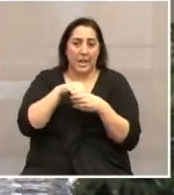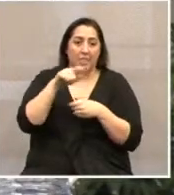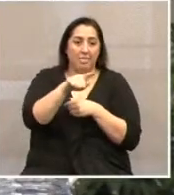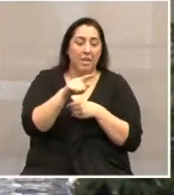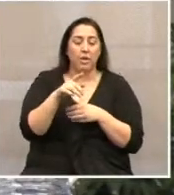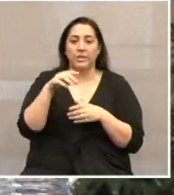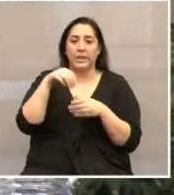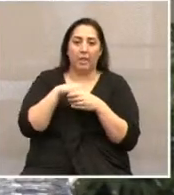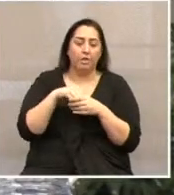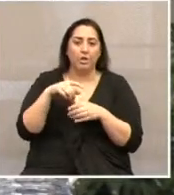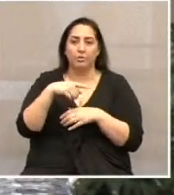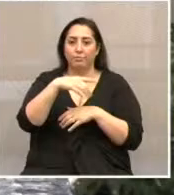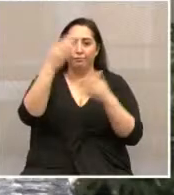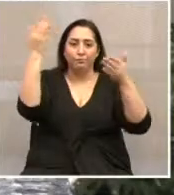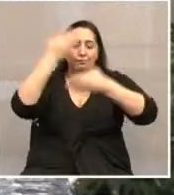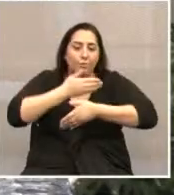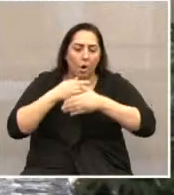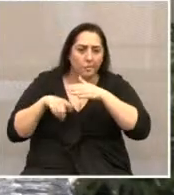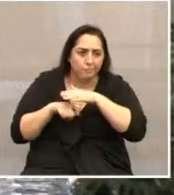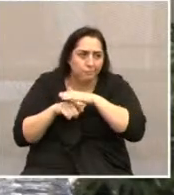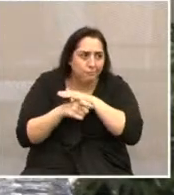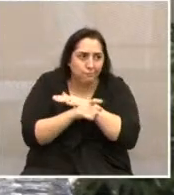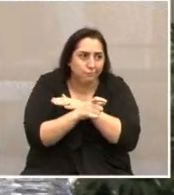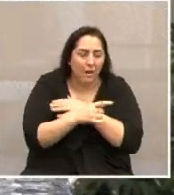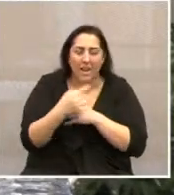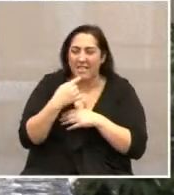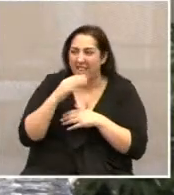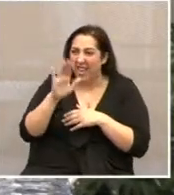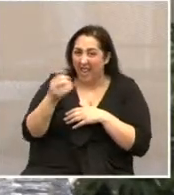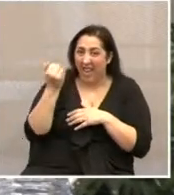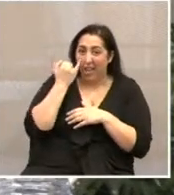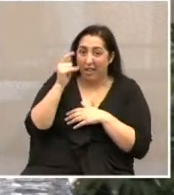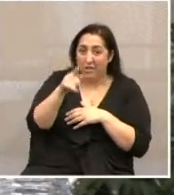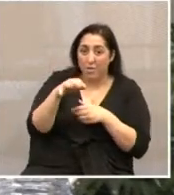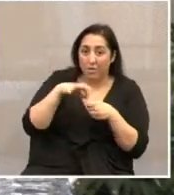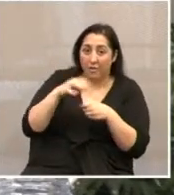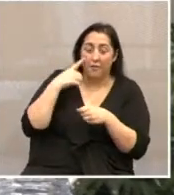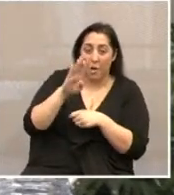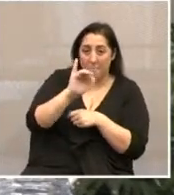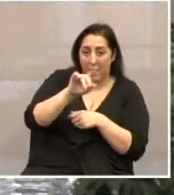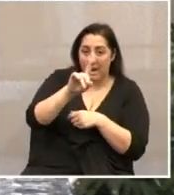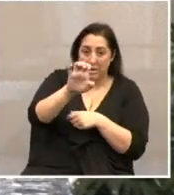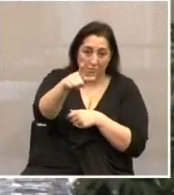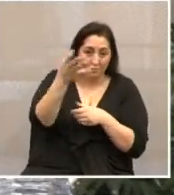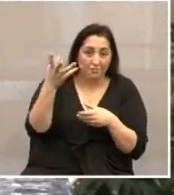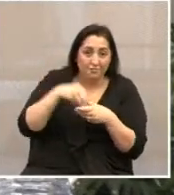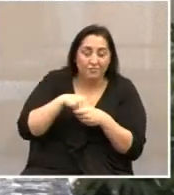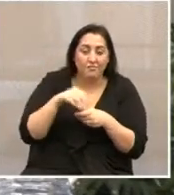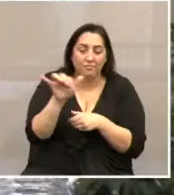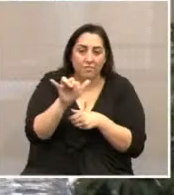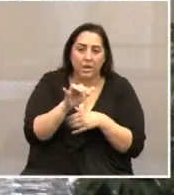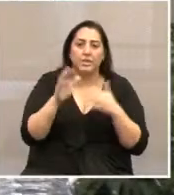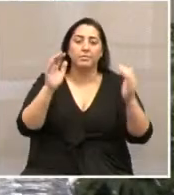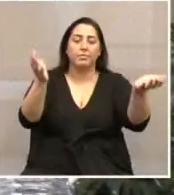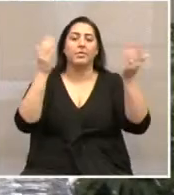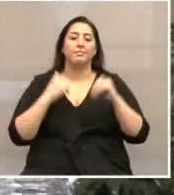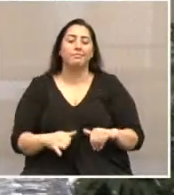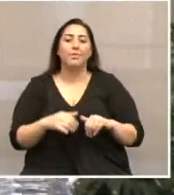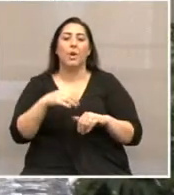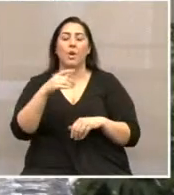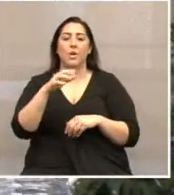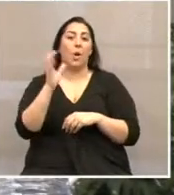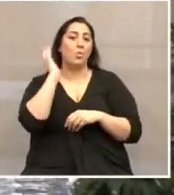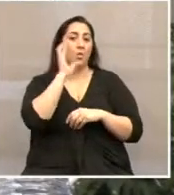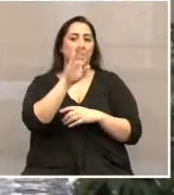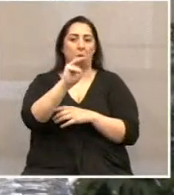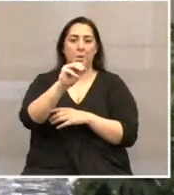unfortunate, those who cast their vote for Biden are part of that. Then we have Radio Mambi. As of